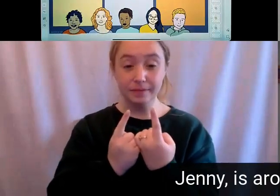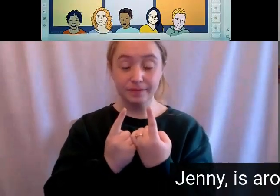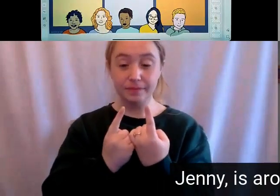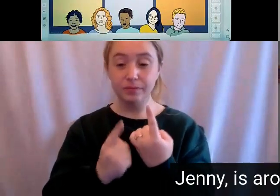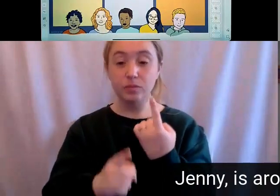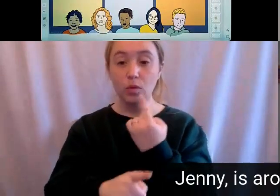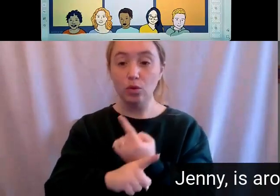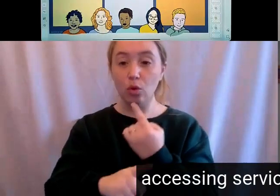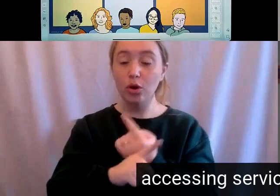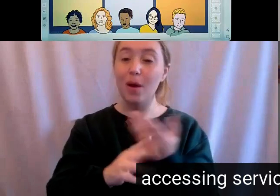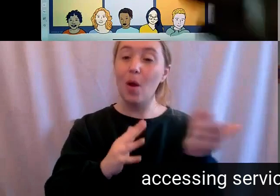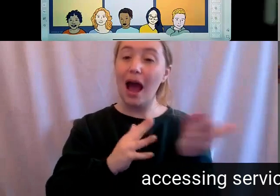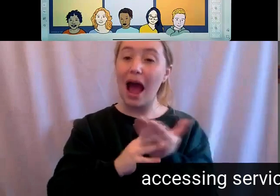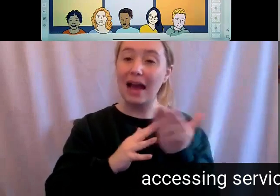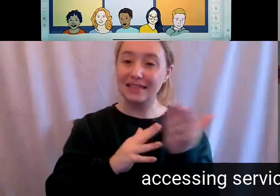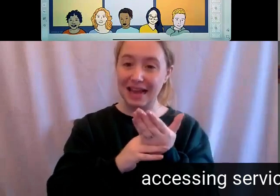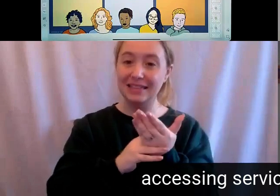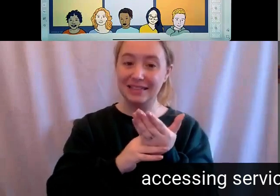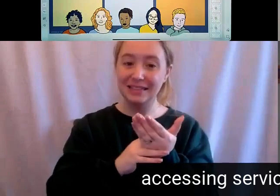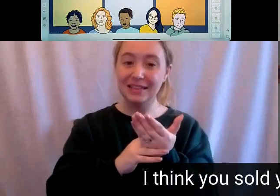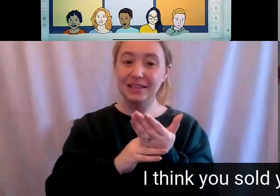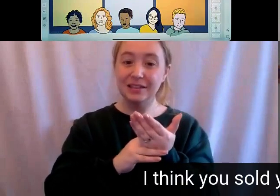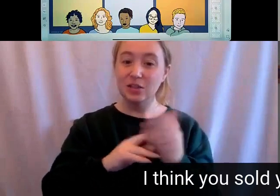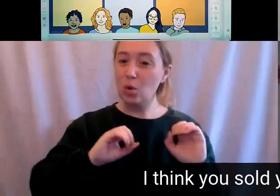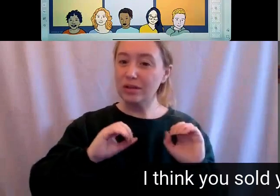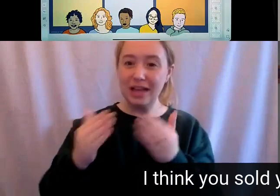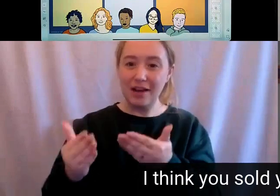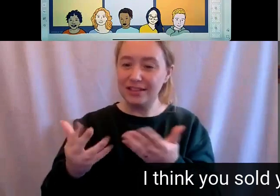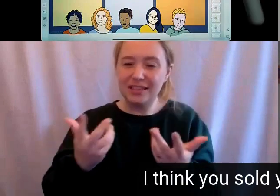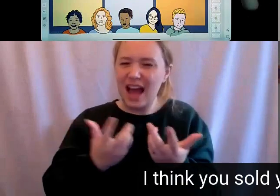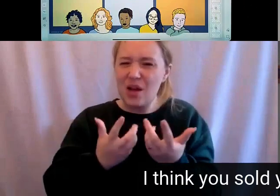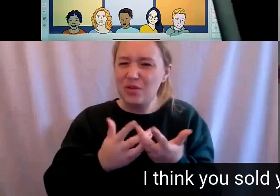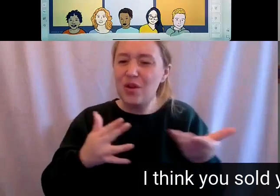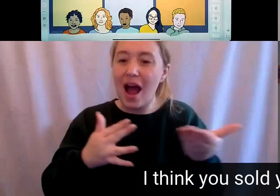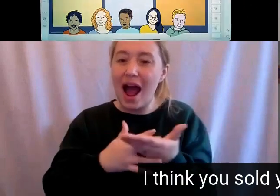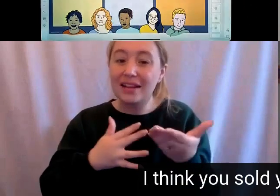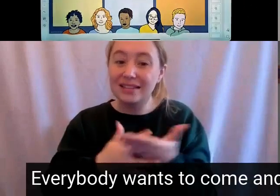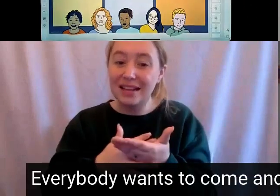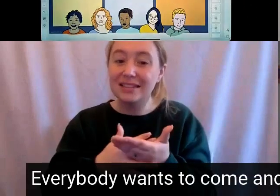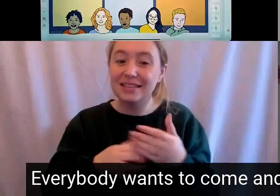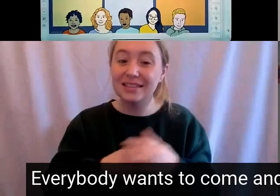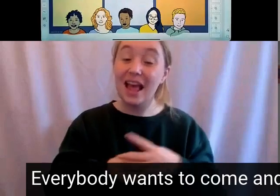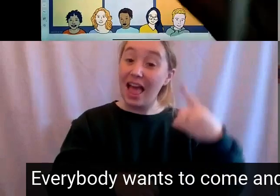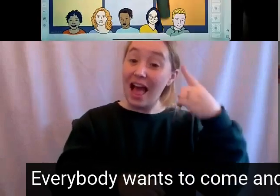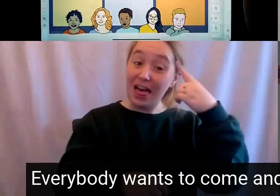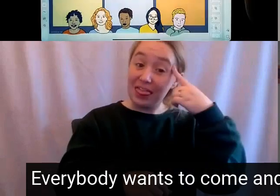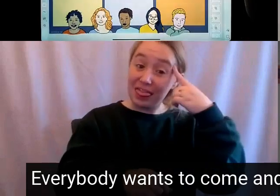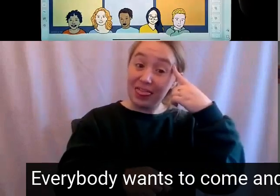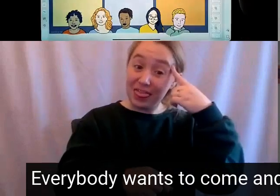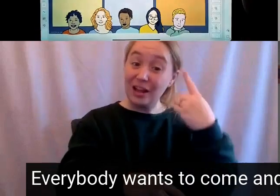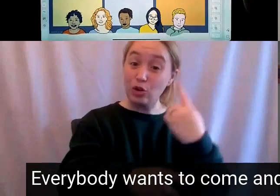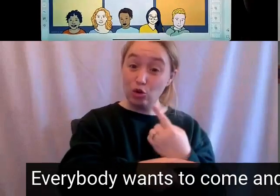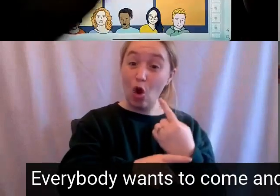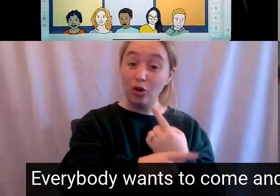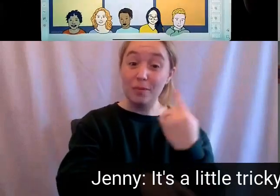around accessing services like yourself. I think you've sold yourself so well. Everybody wants to come and see you. Is